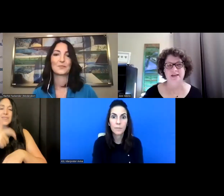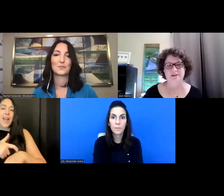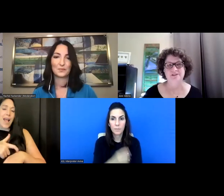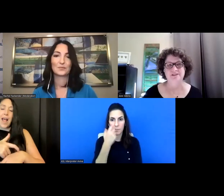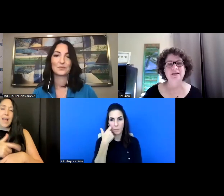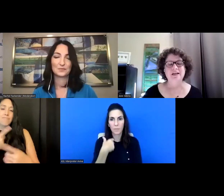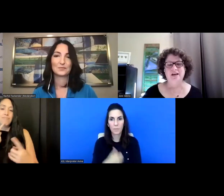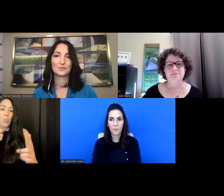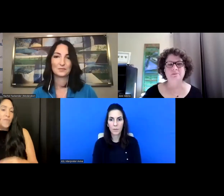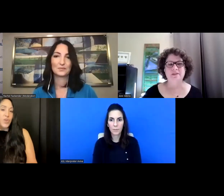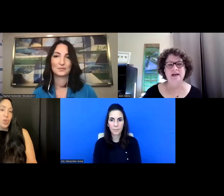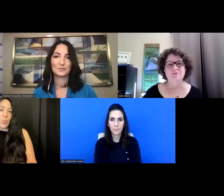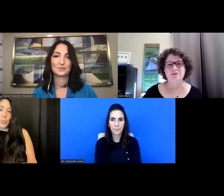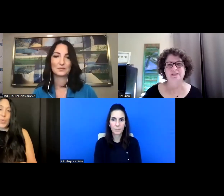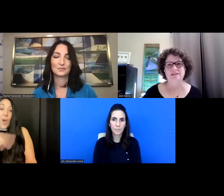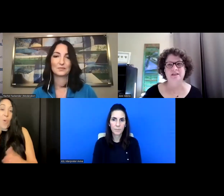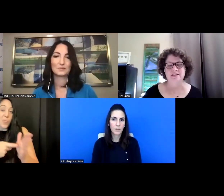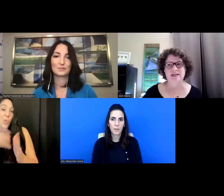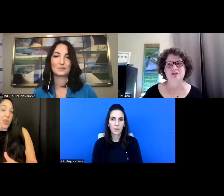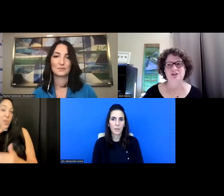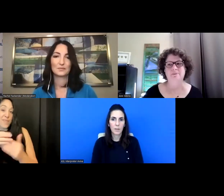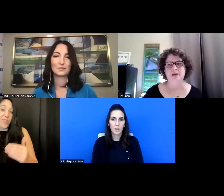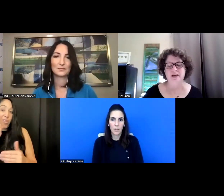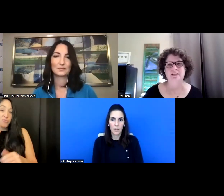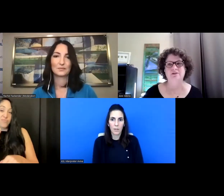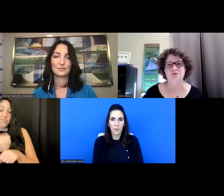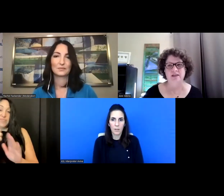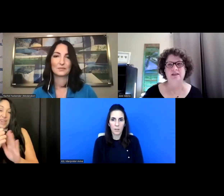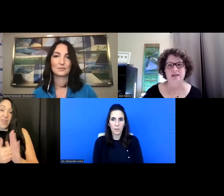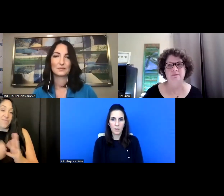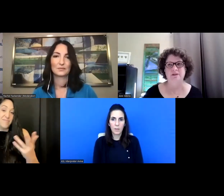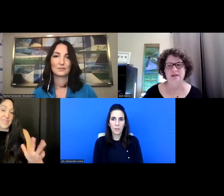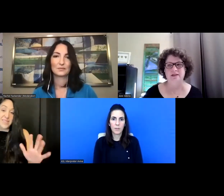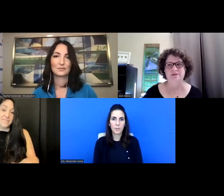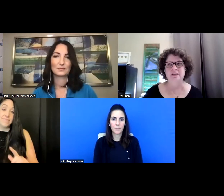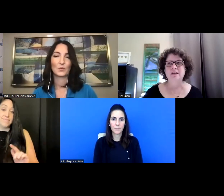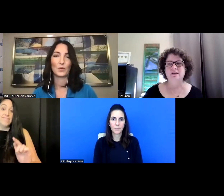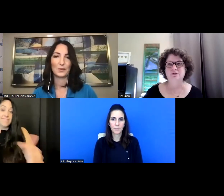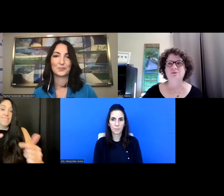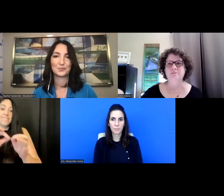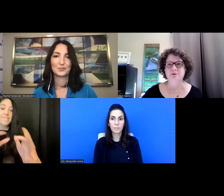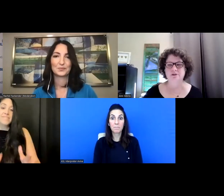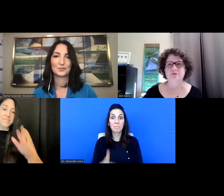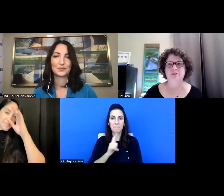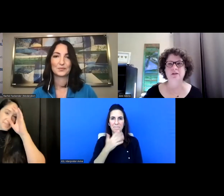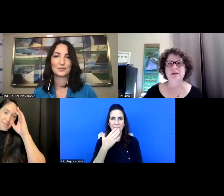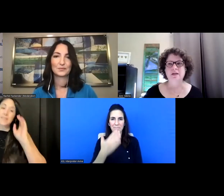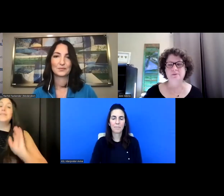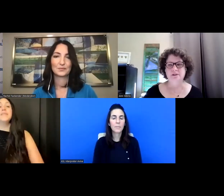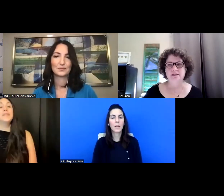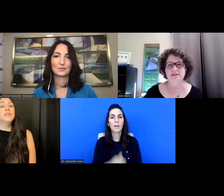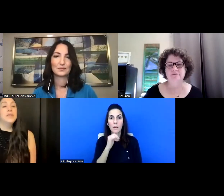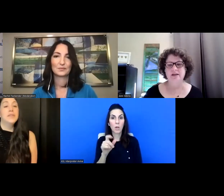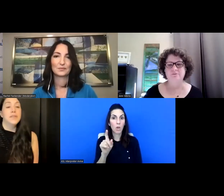your account. That was the intention behind creating ABLE accounts, not only preserving